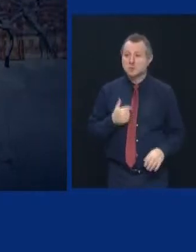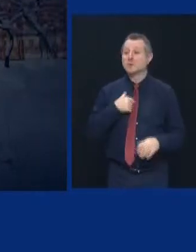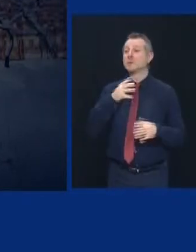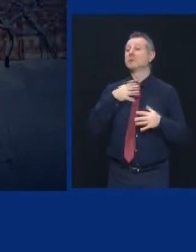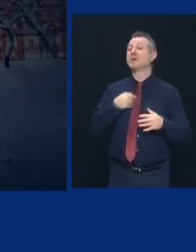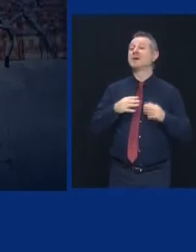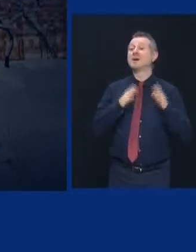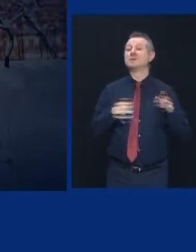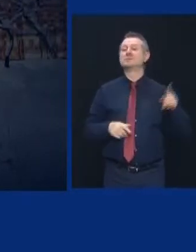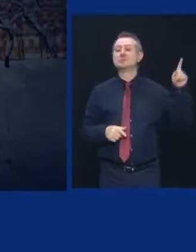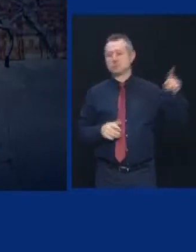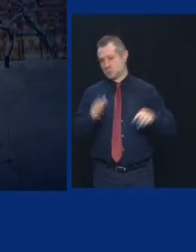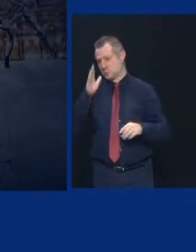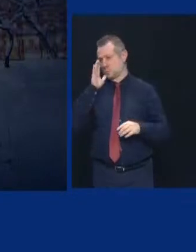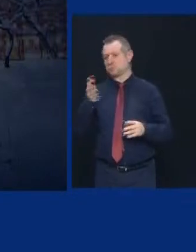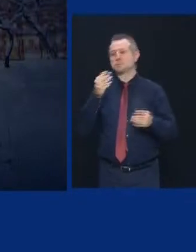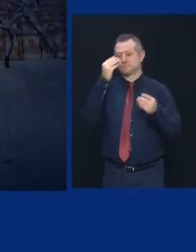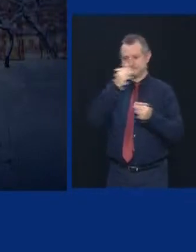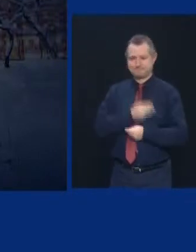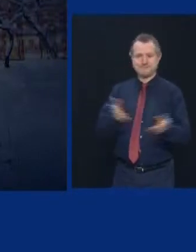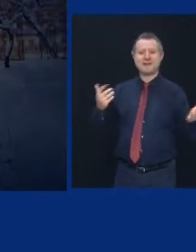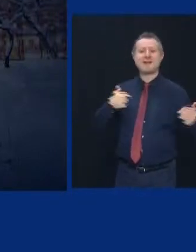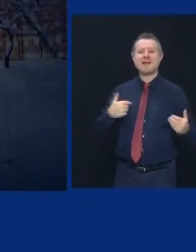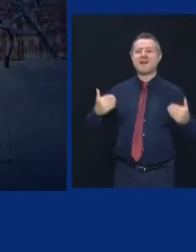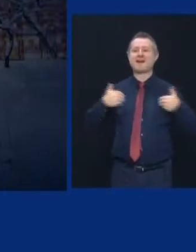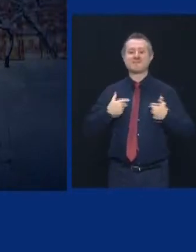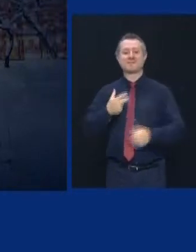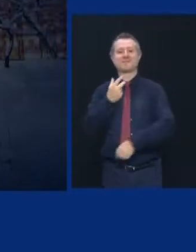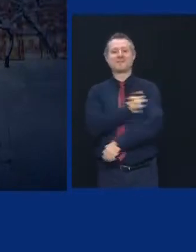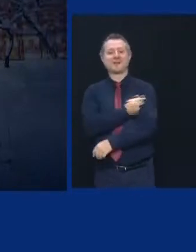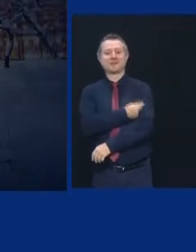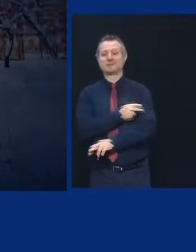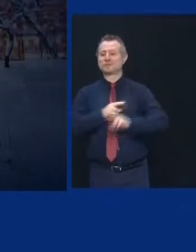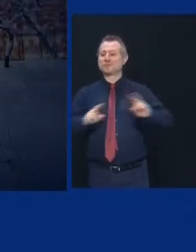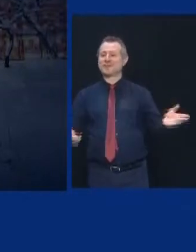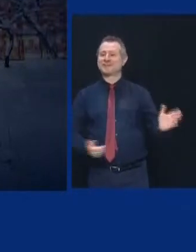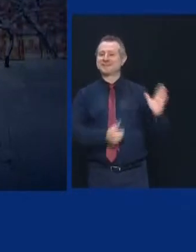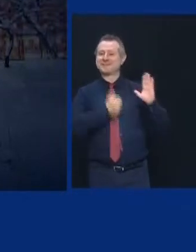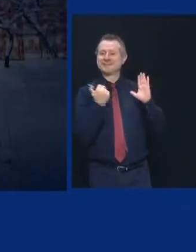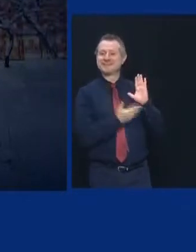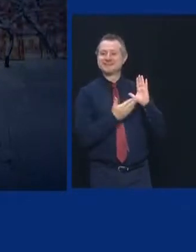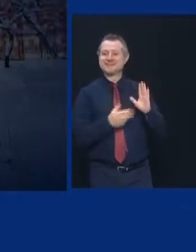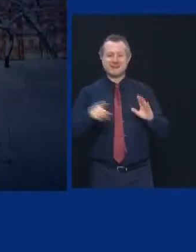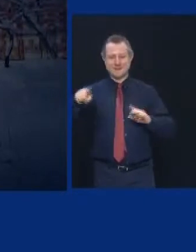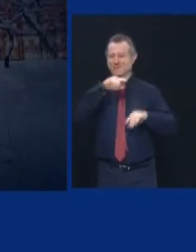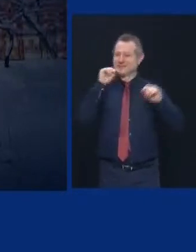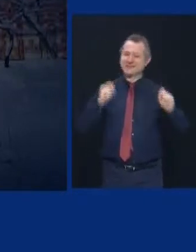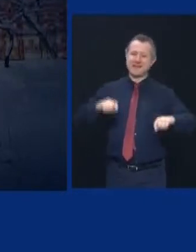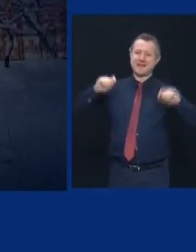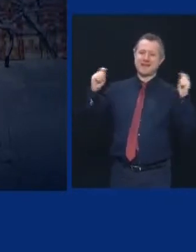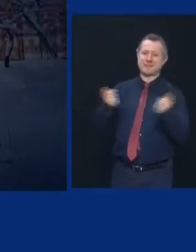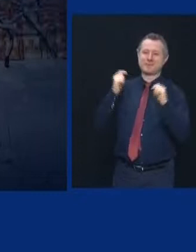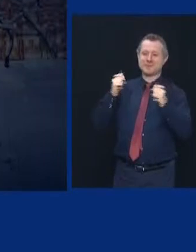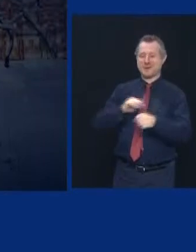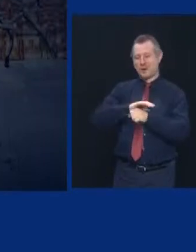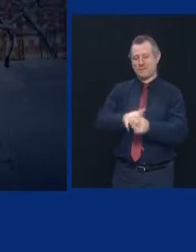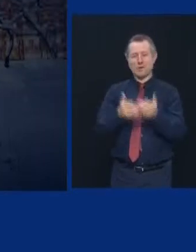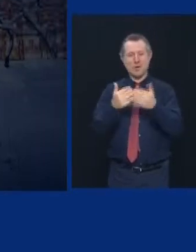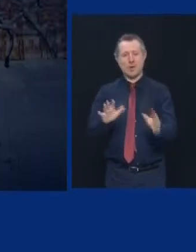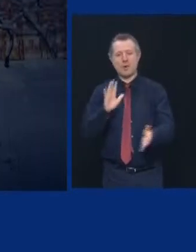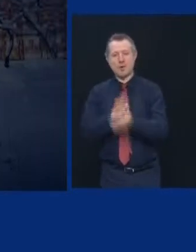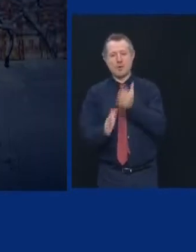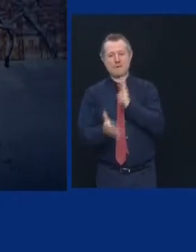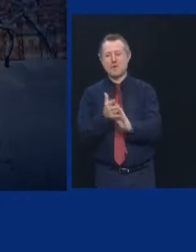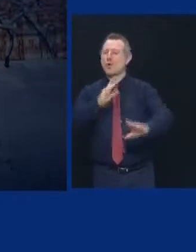the vaccine. We have the vaccine. Happy days are here again. It's over. No.